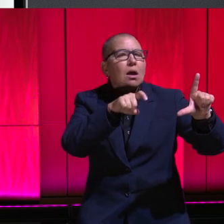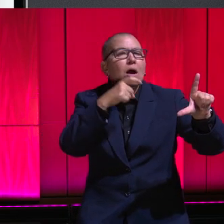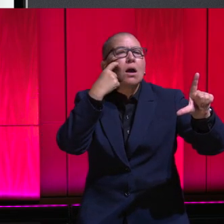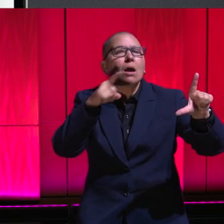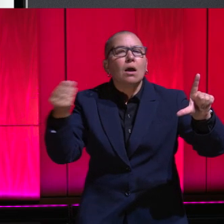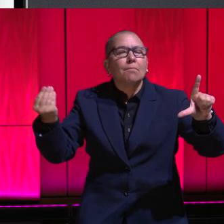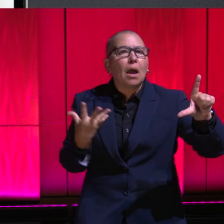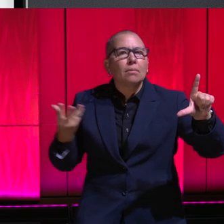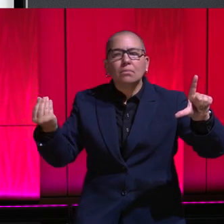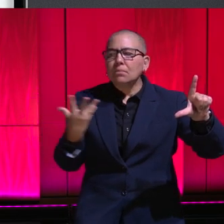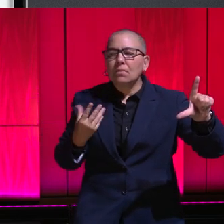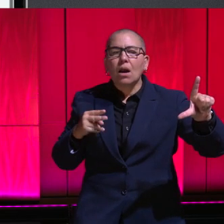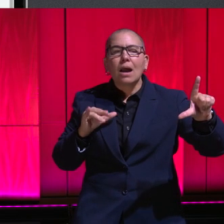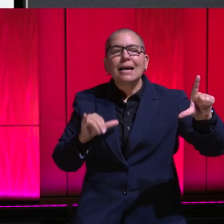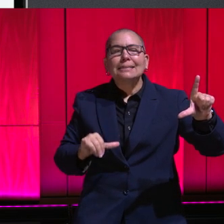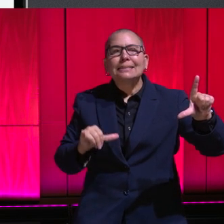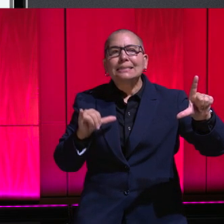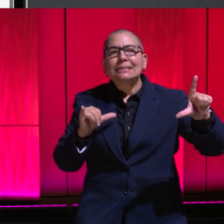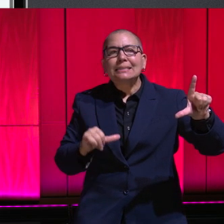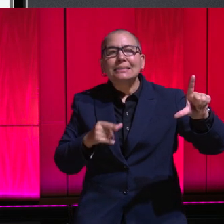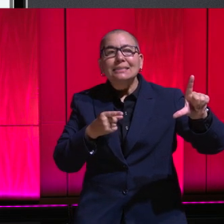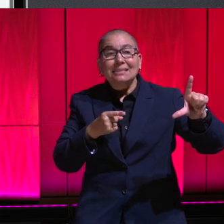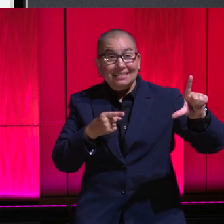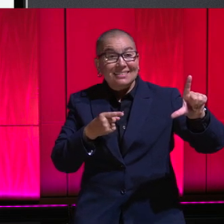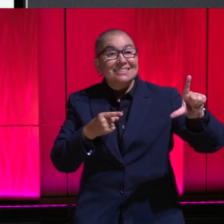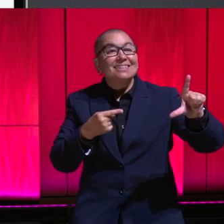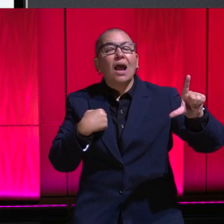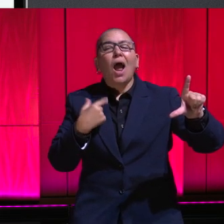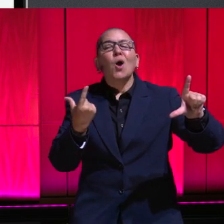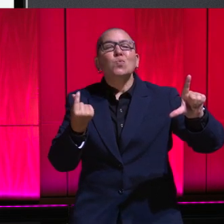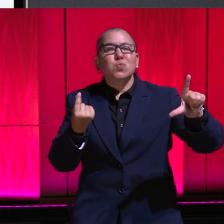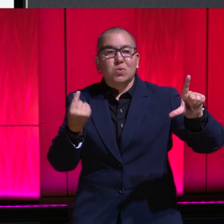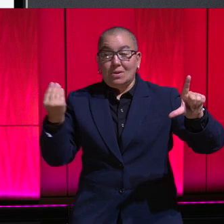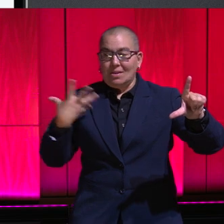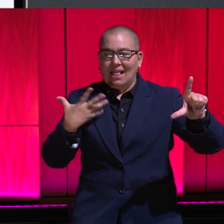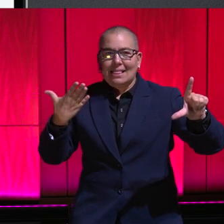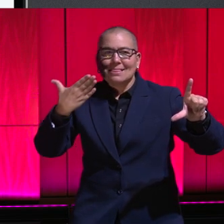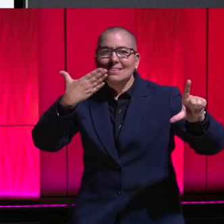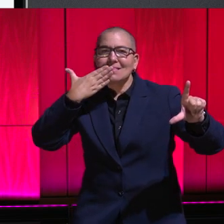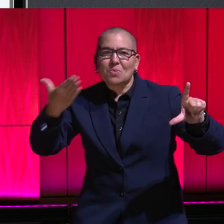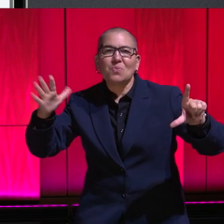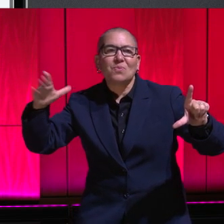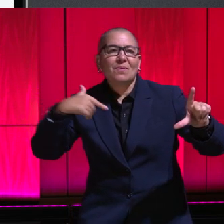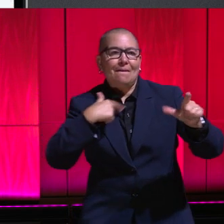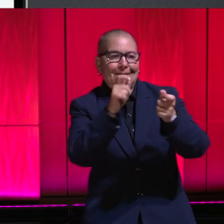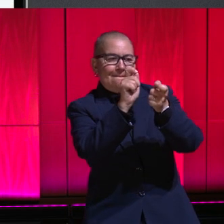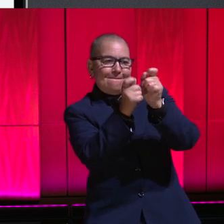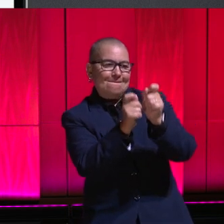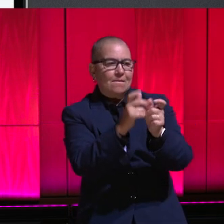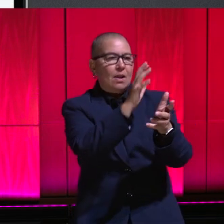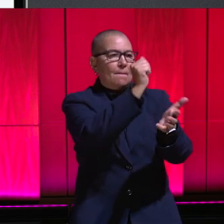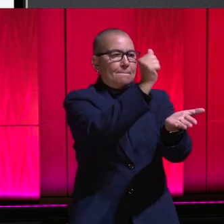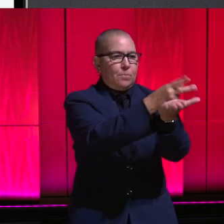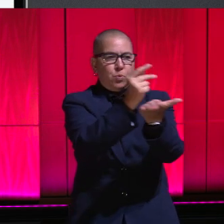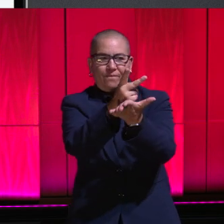and in control. Integrating AI assistant into security and with security means for